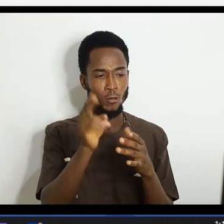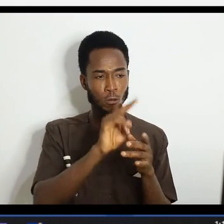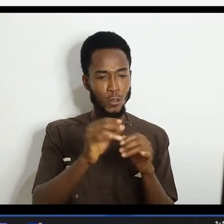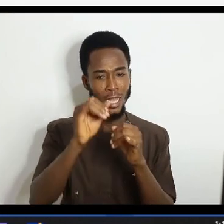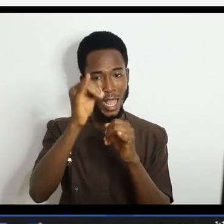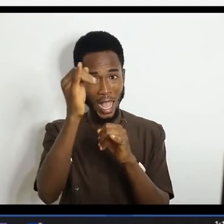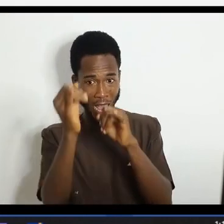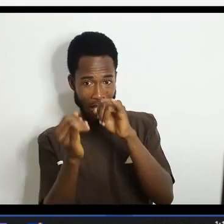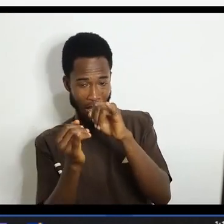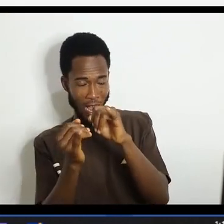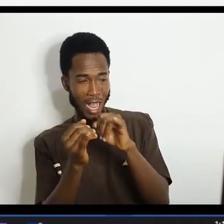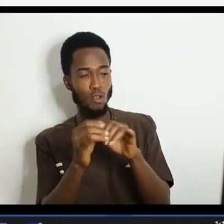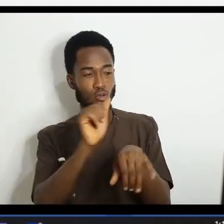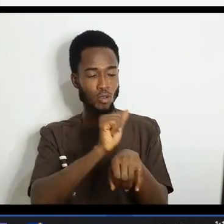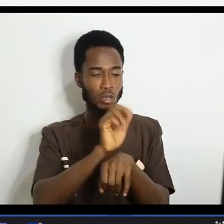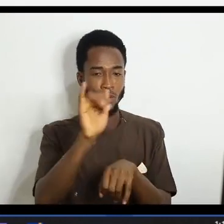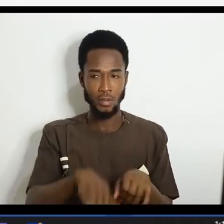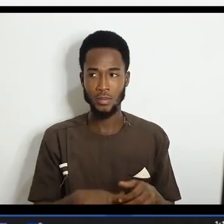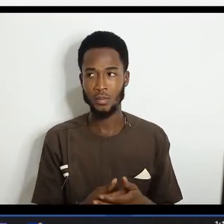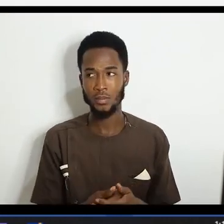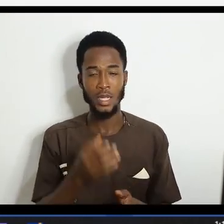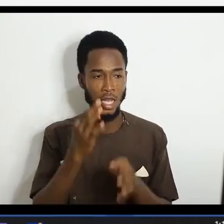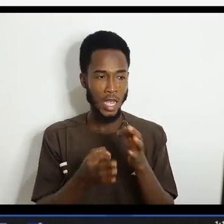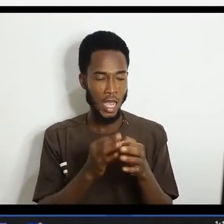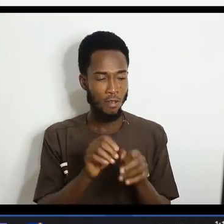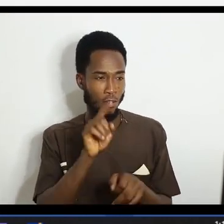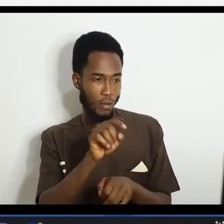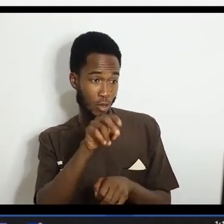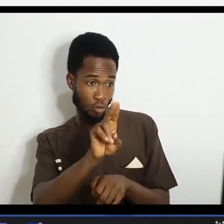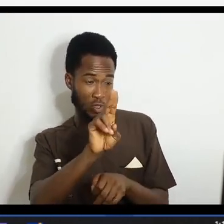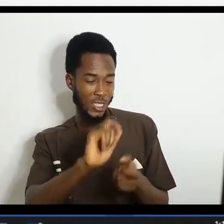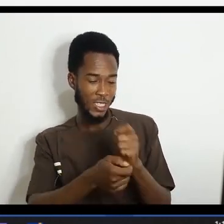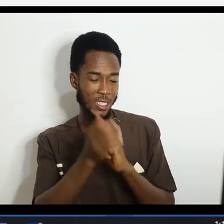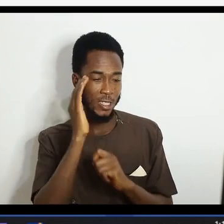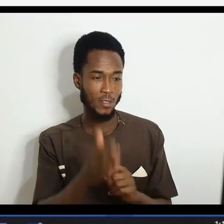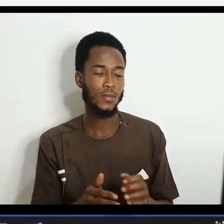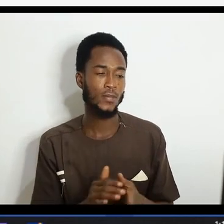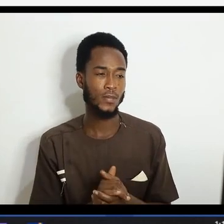I does. So when I click the U, it will underline it.